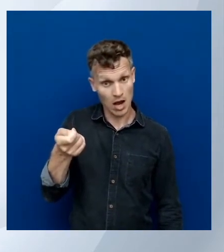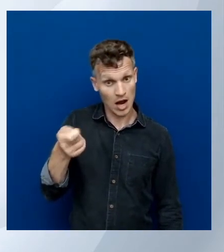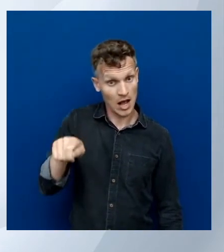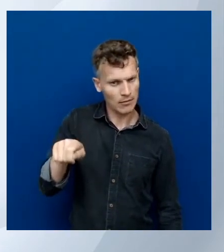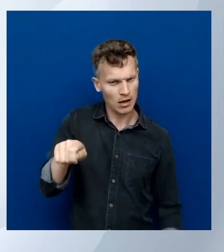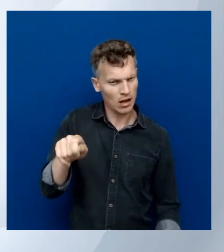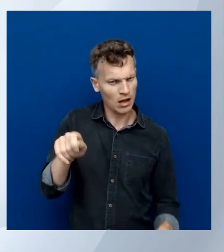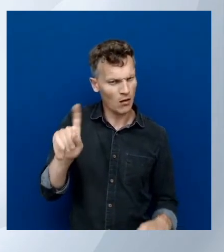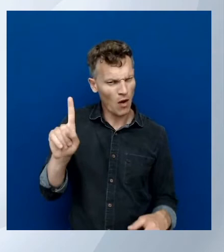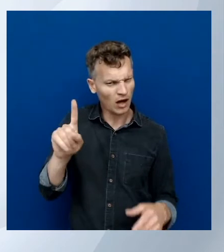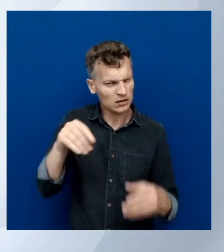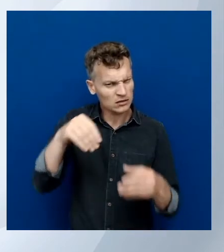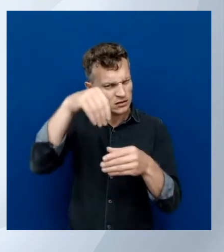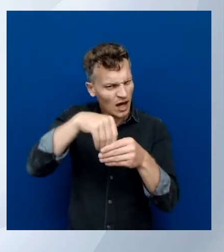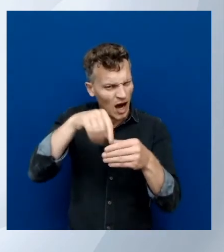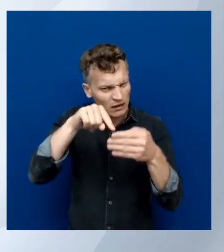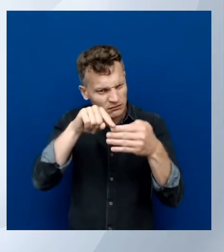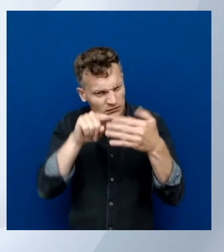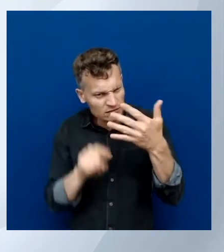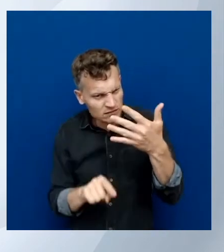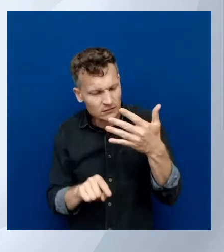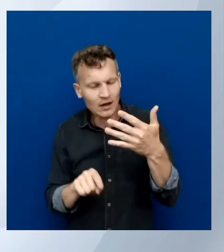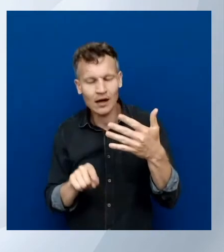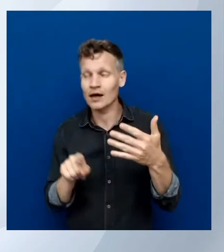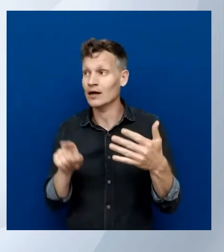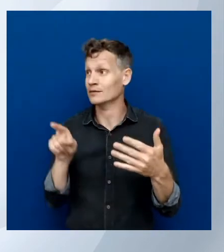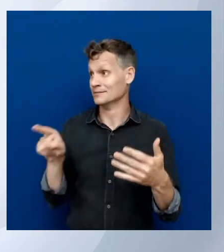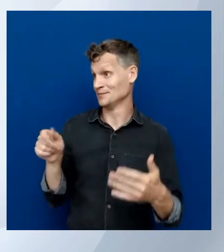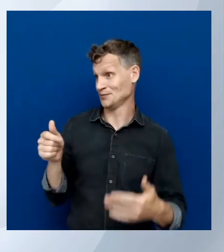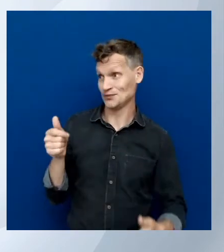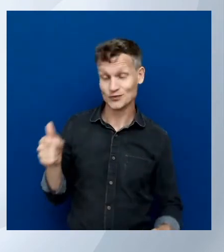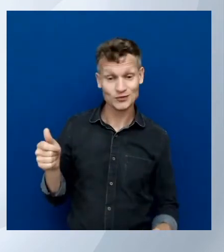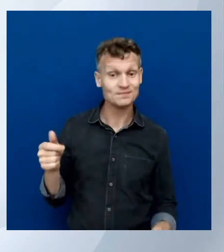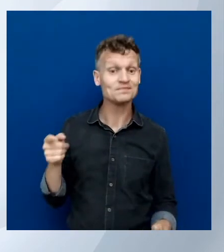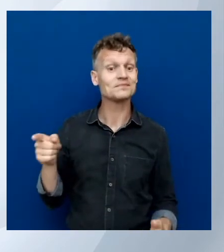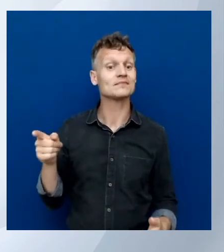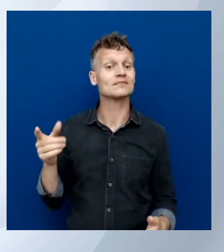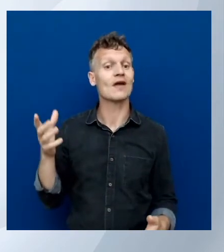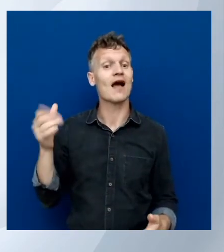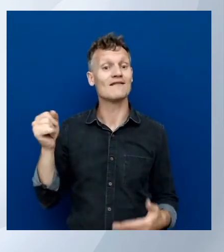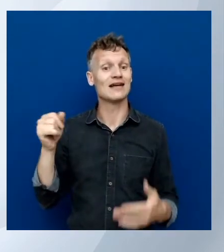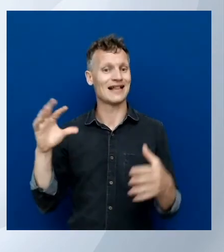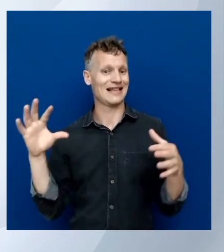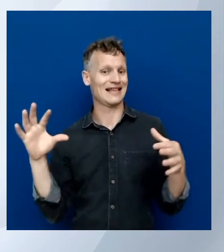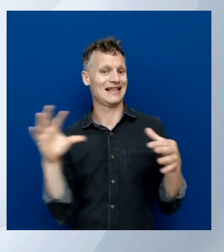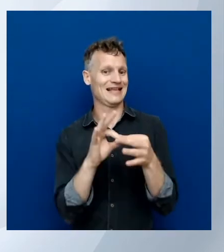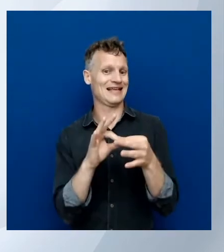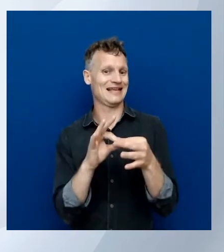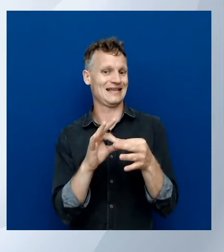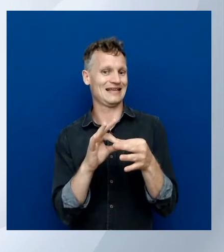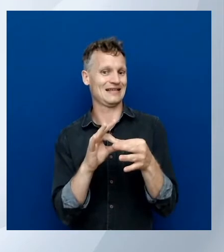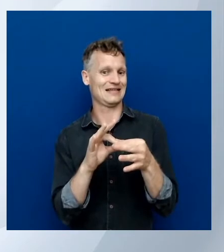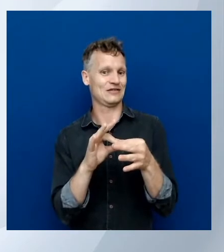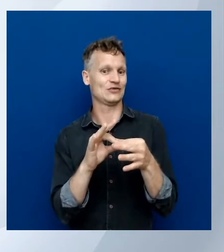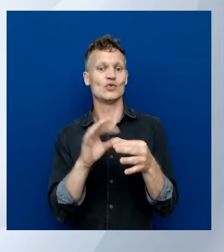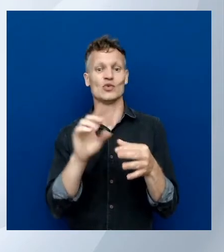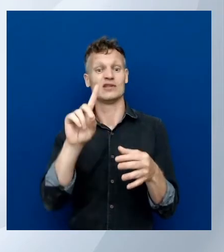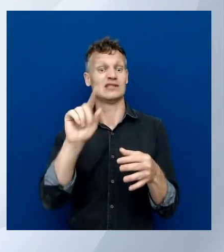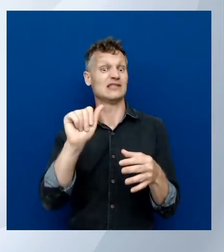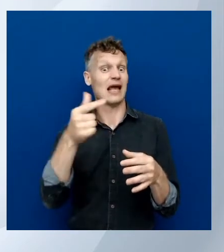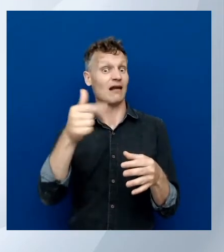And the fun thing is that they actually link to GitHub content. So you can